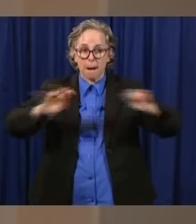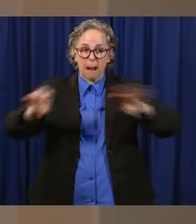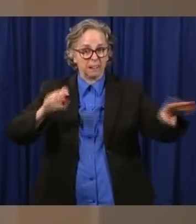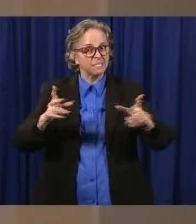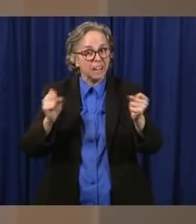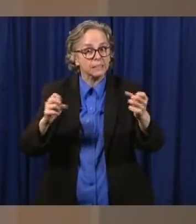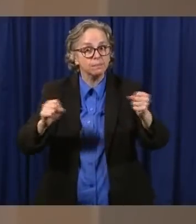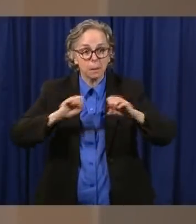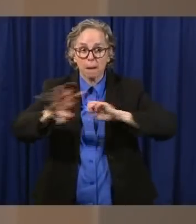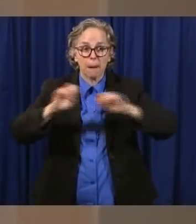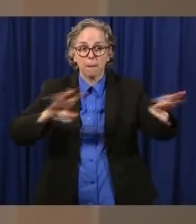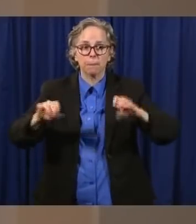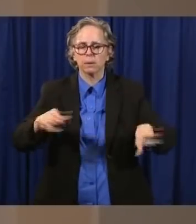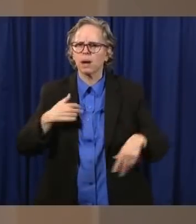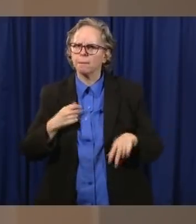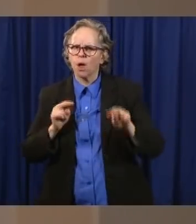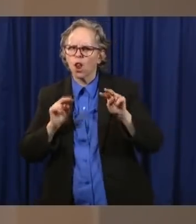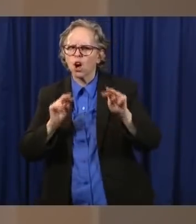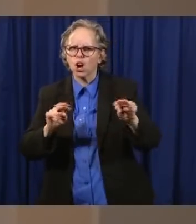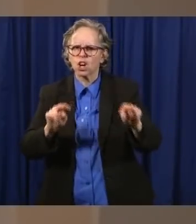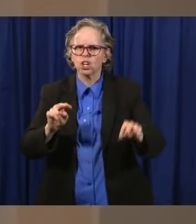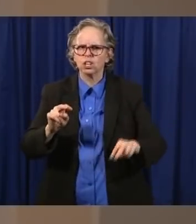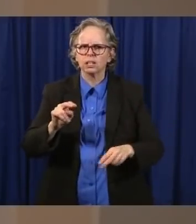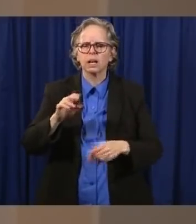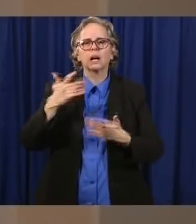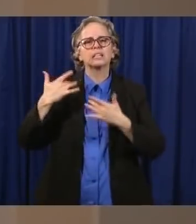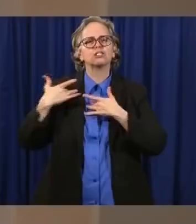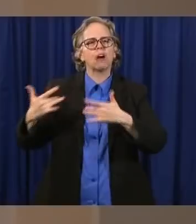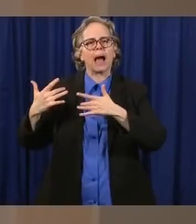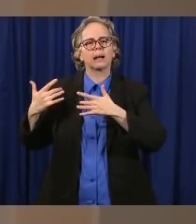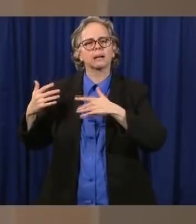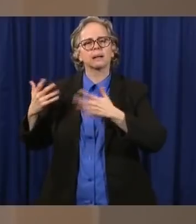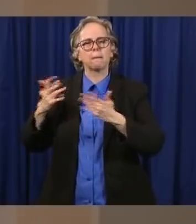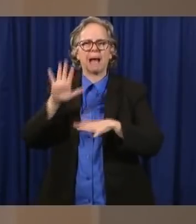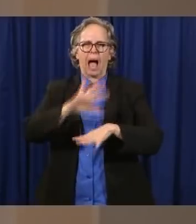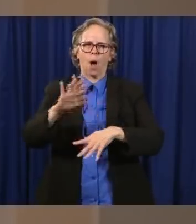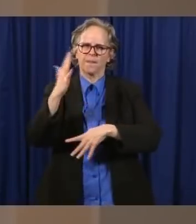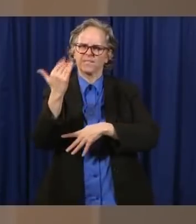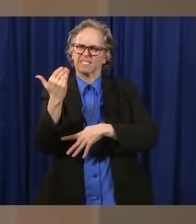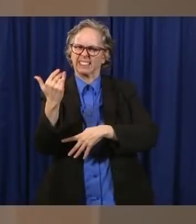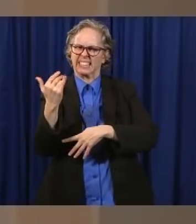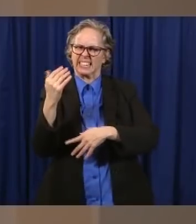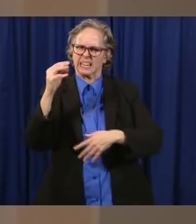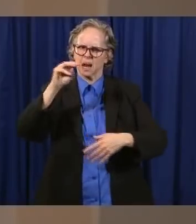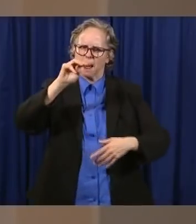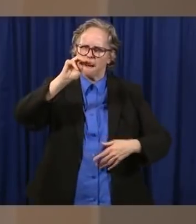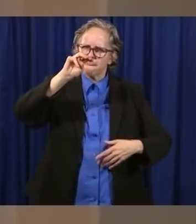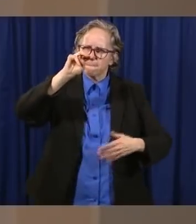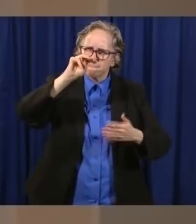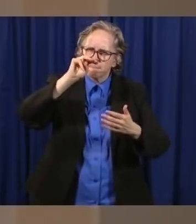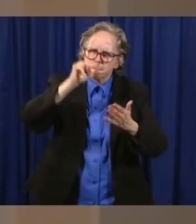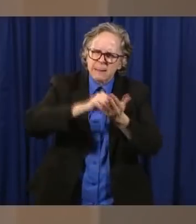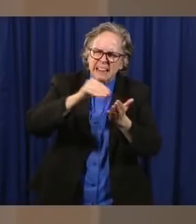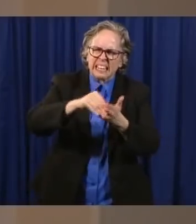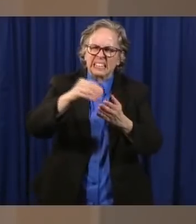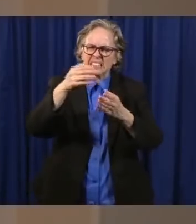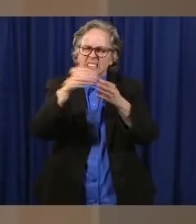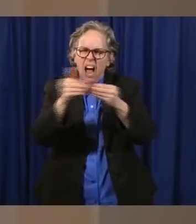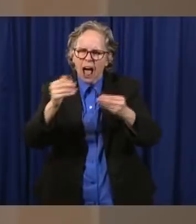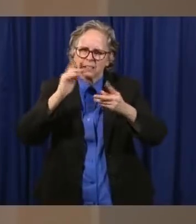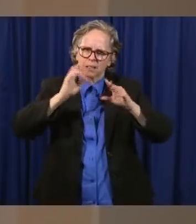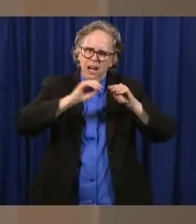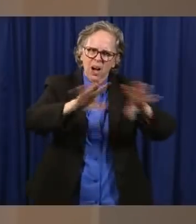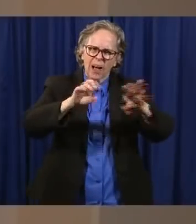there's about $15 million a day going out right now, and it will continue to pick up as more and more of these